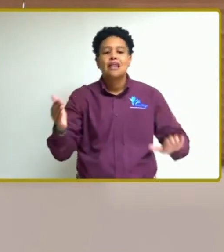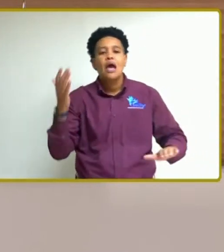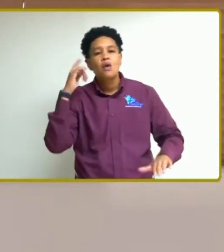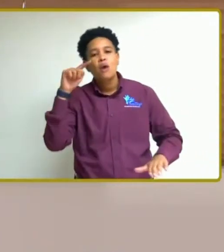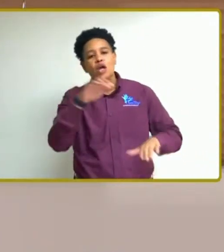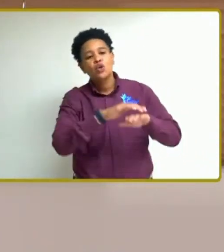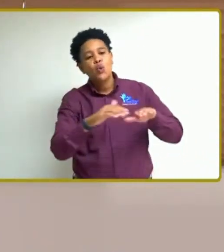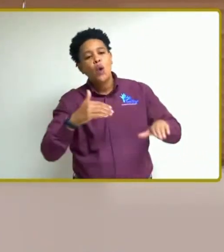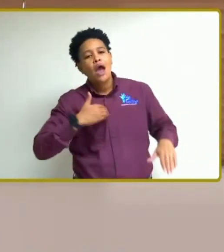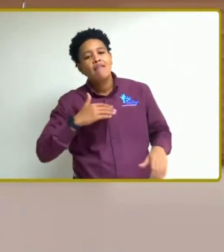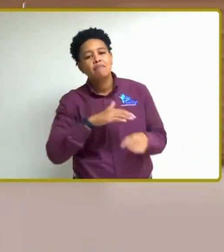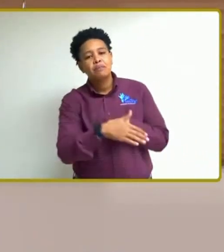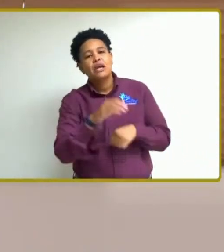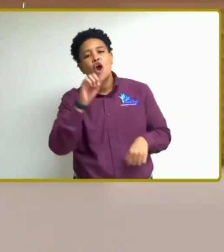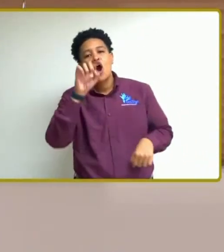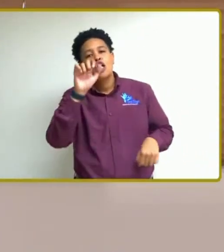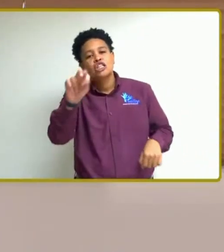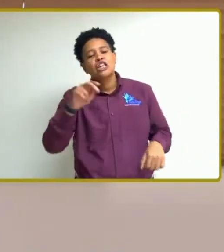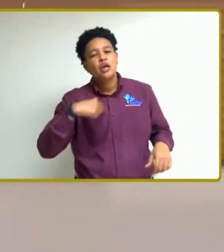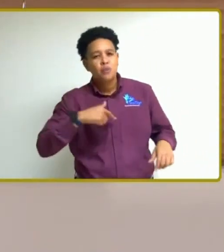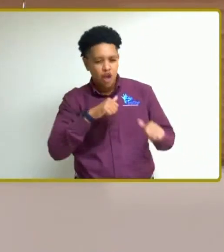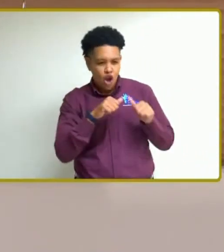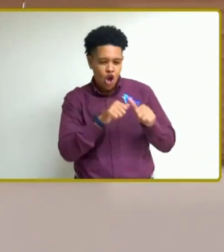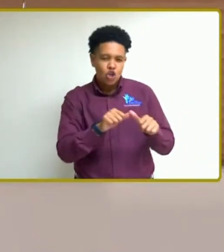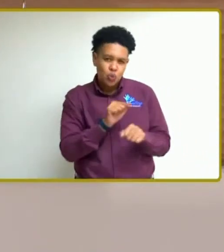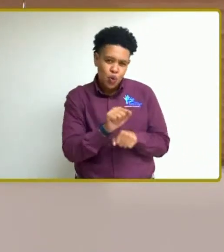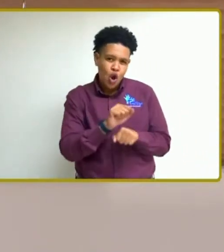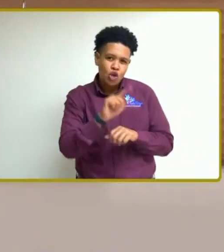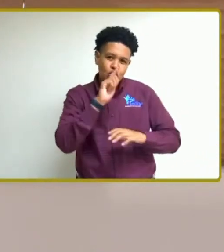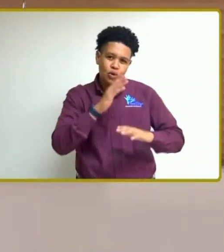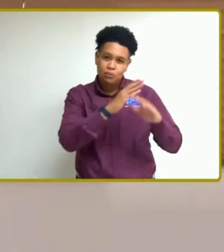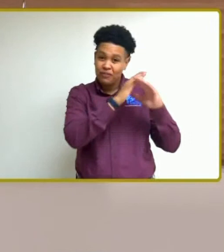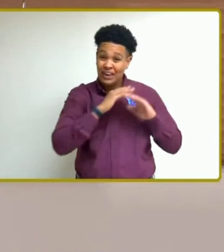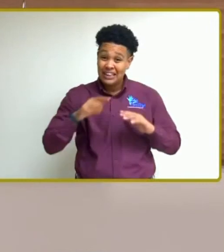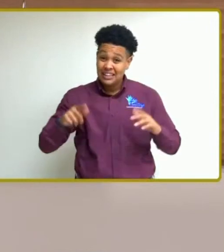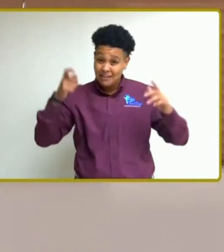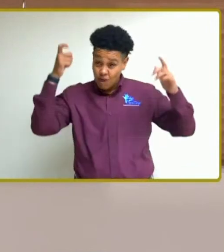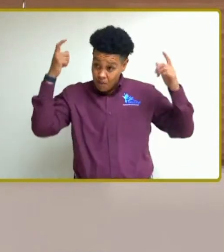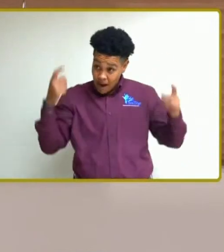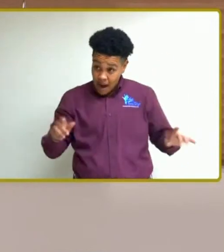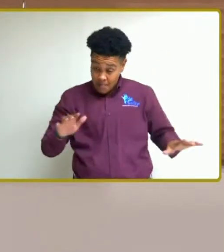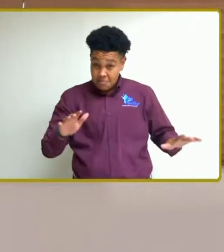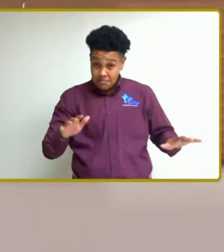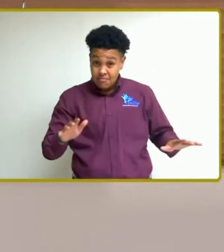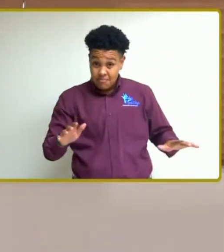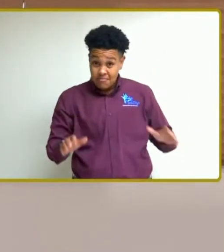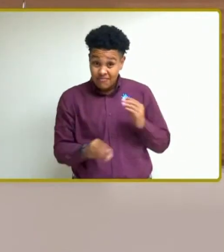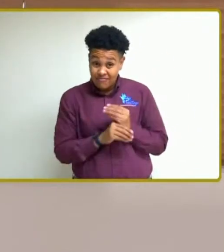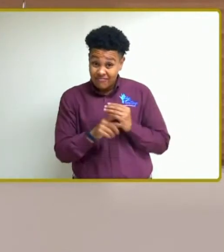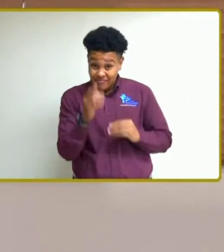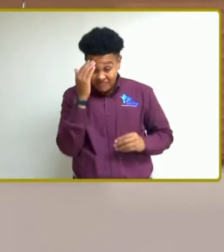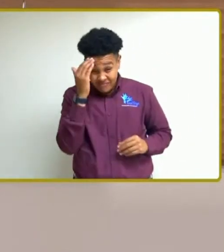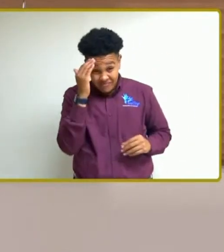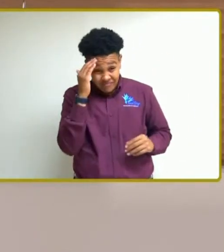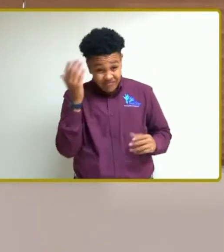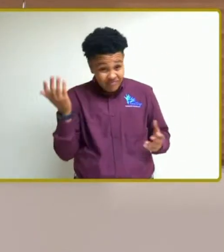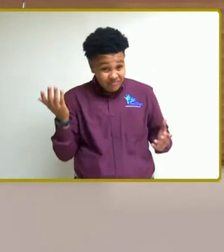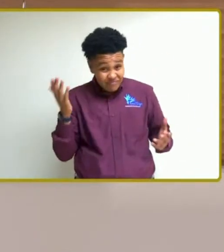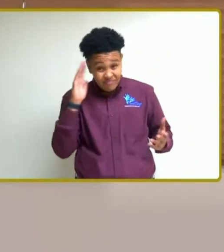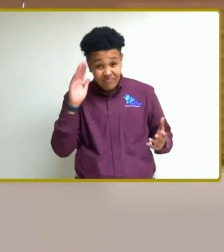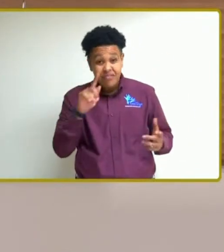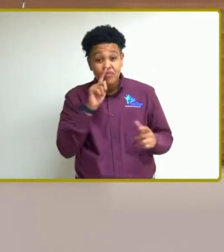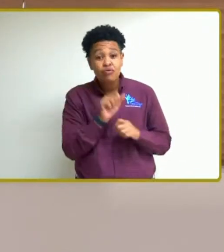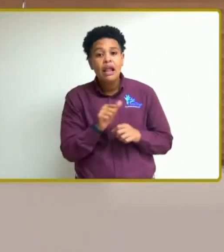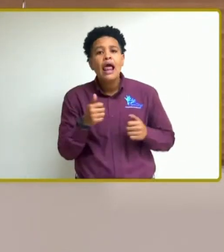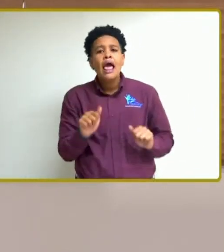don't have oxygen. We continuously work to prevent this from happening, and all the efforts